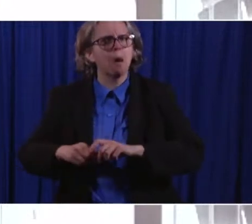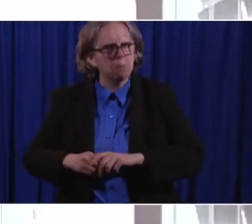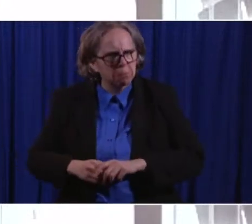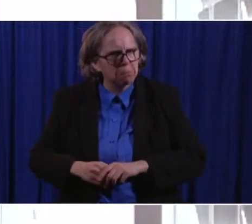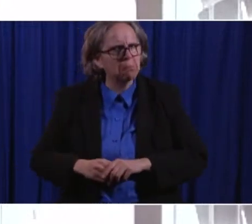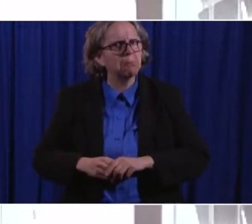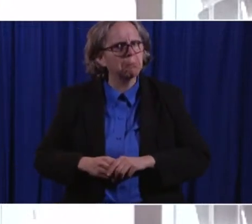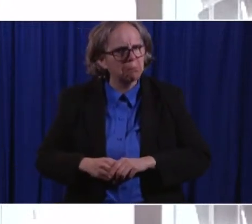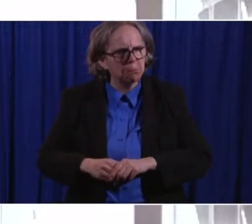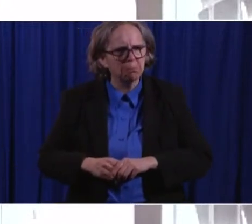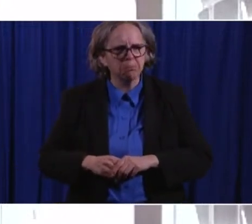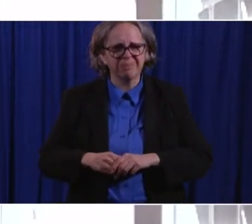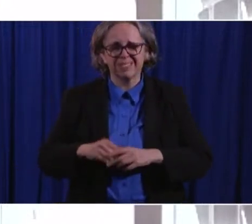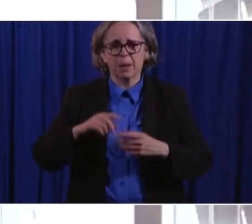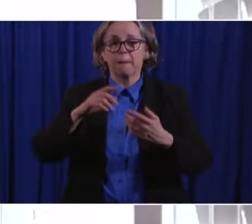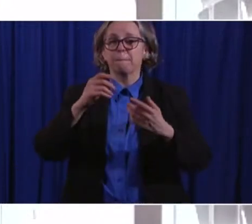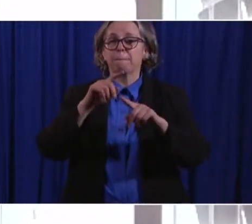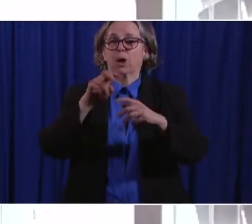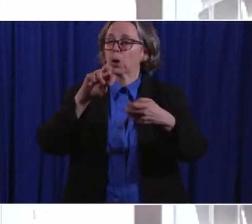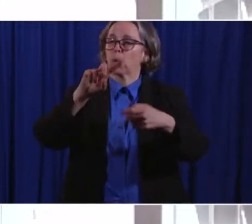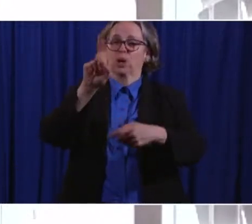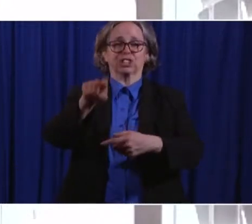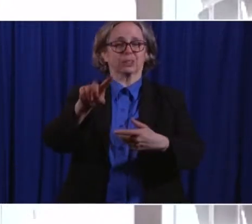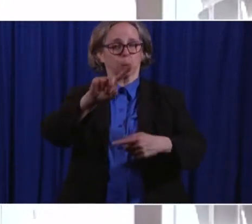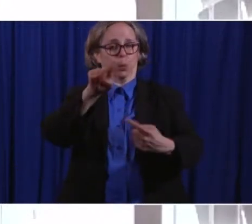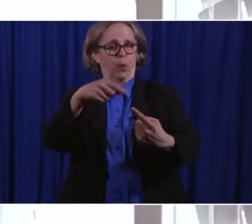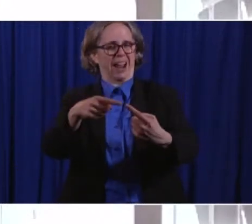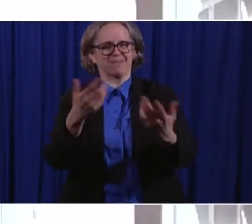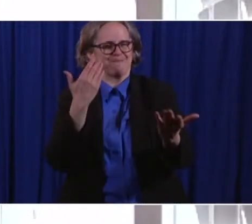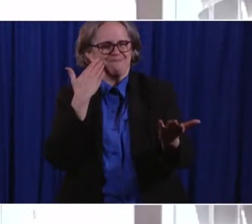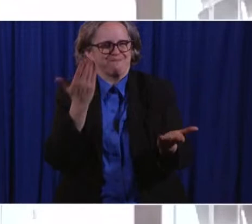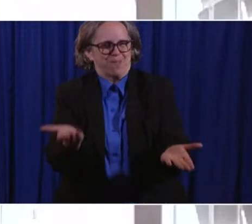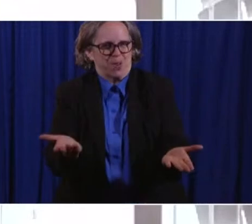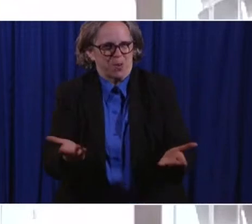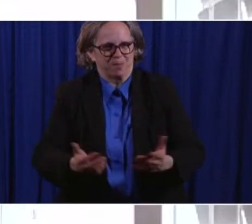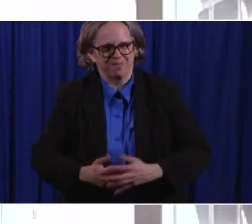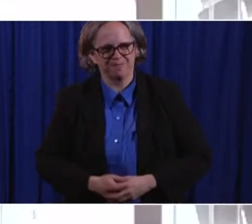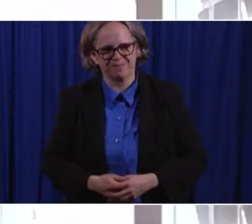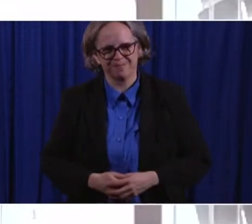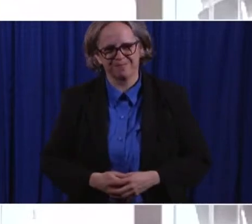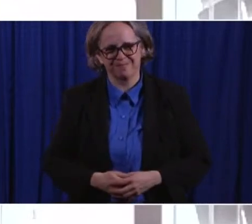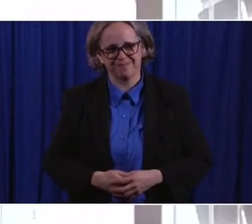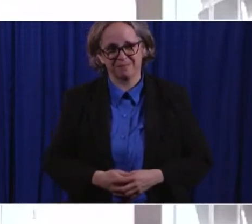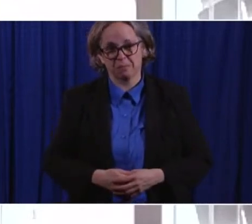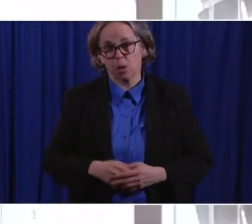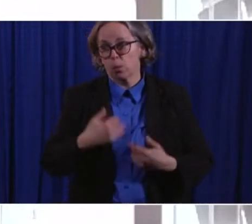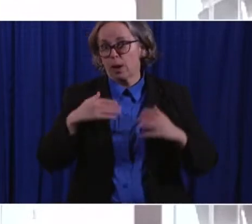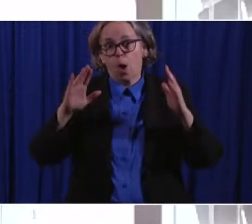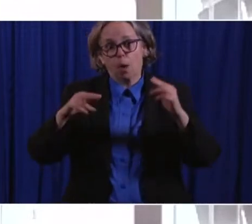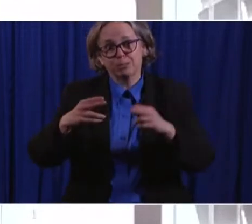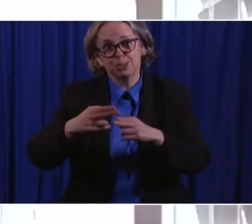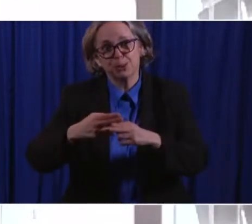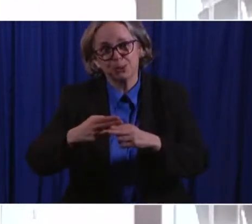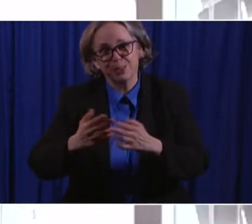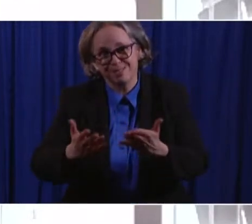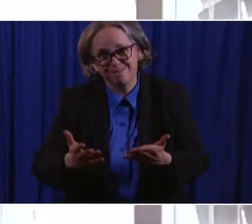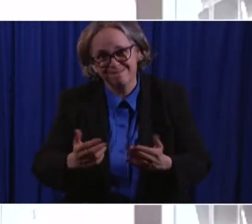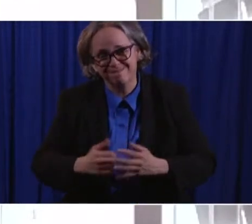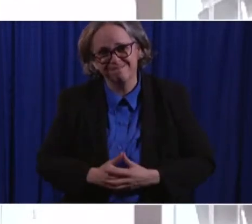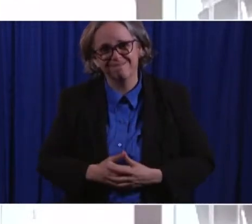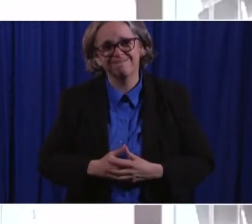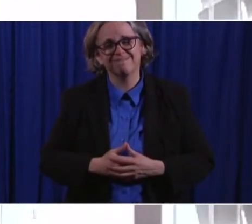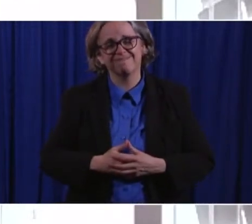So I remain optimistic that we will be seeing vaccine becoming available to younger